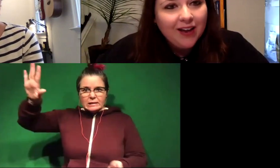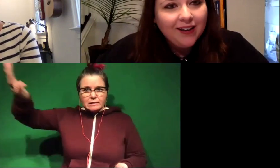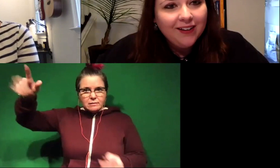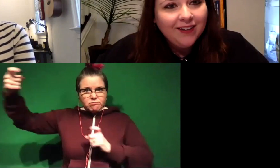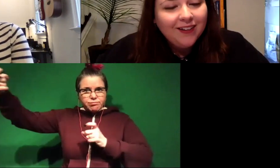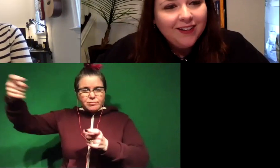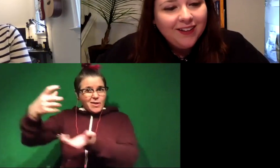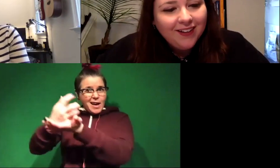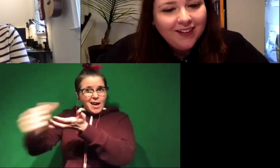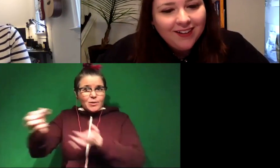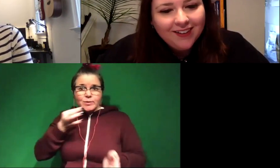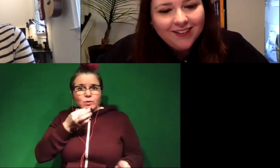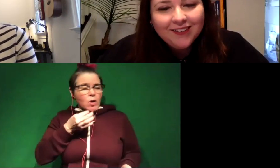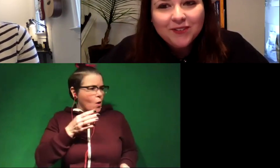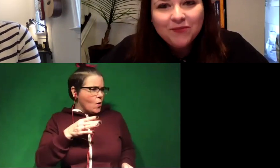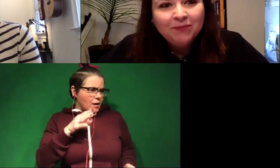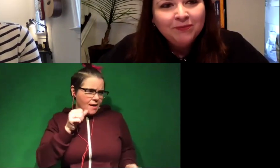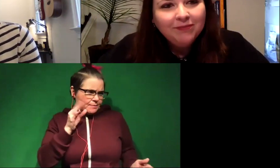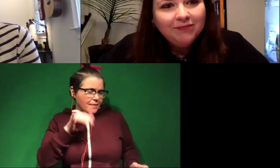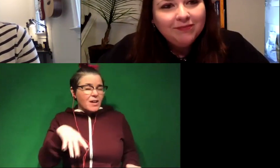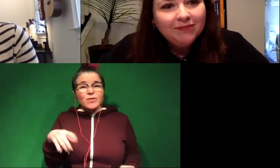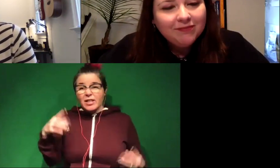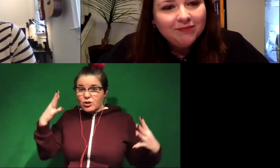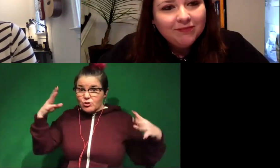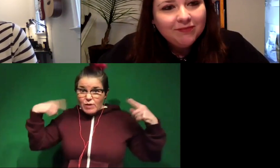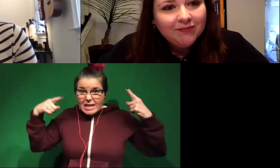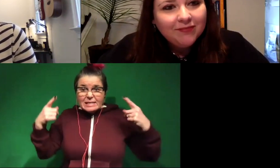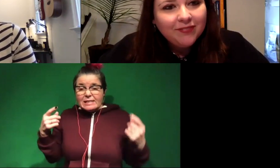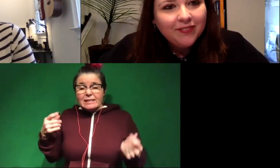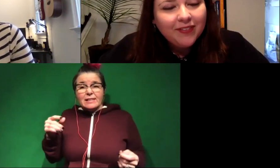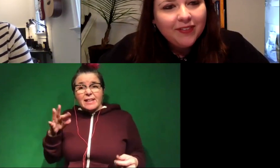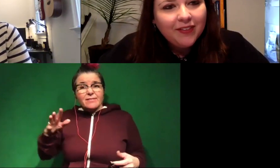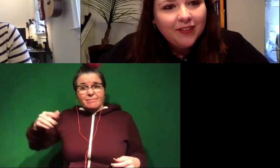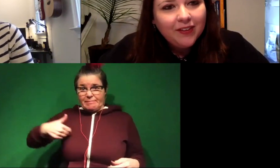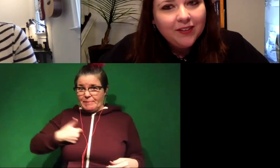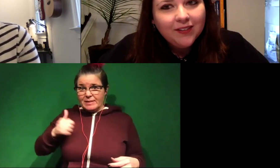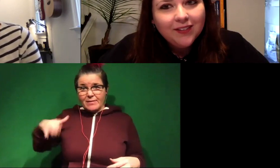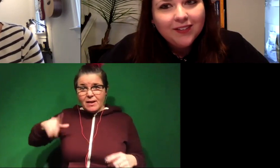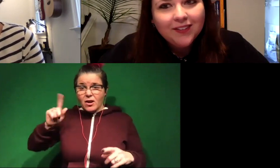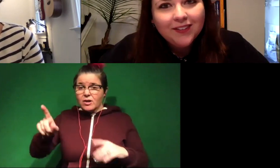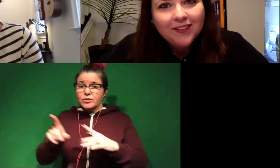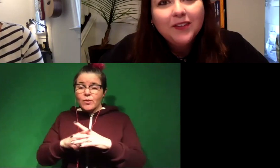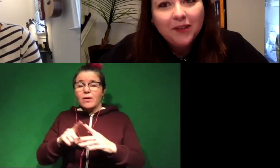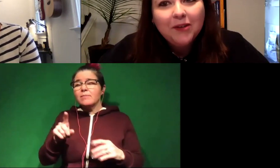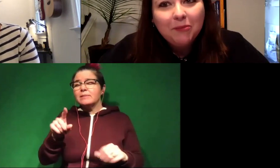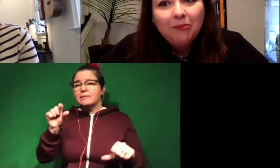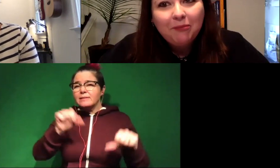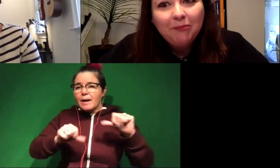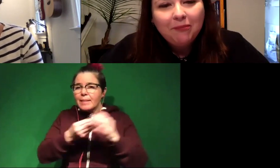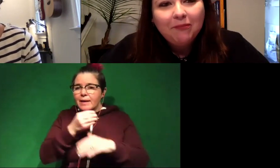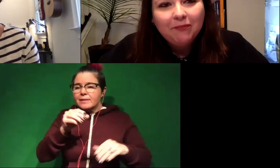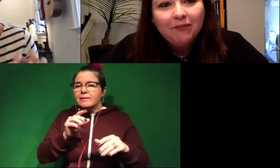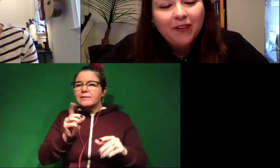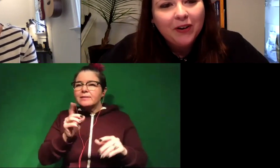Okay. Yeah, no, it's a crazy thing that I wouldn't have known had I not gone to a bunch of like plant science microbiome talks.